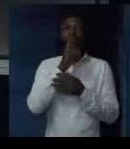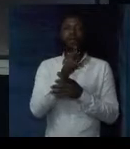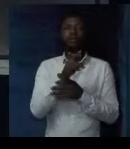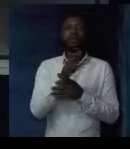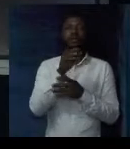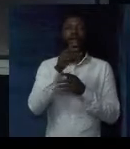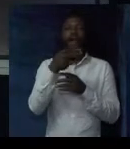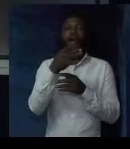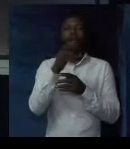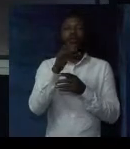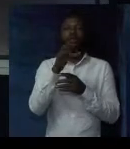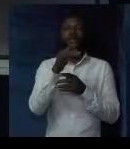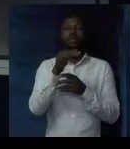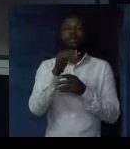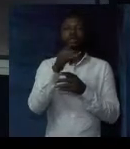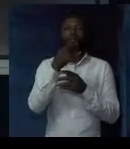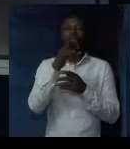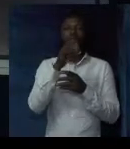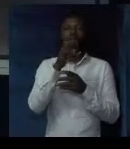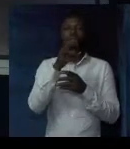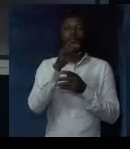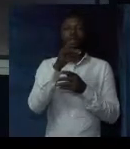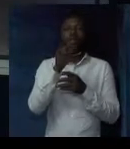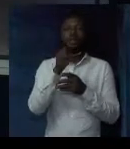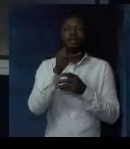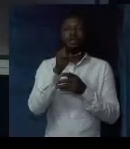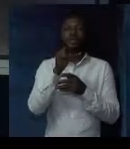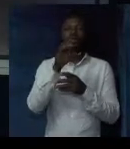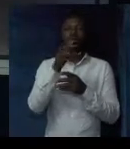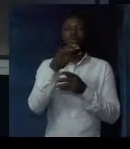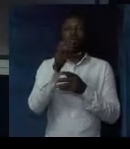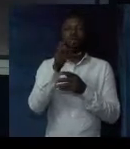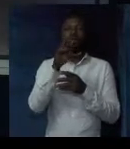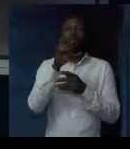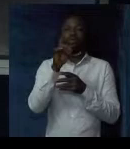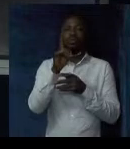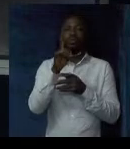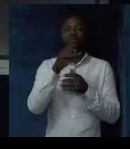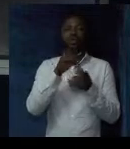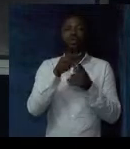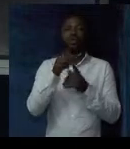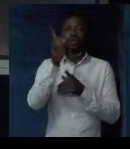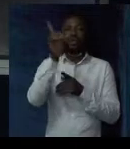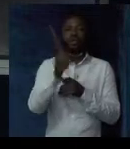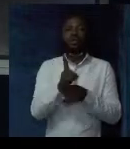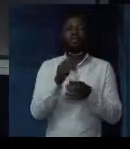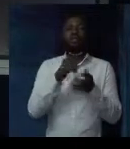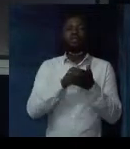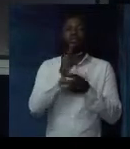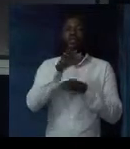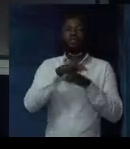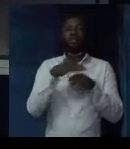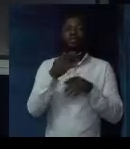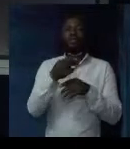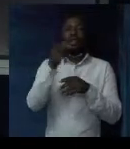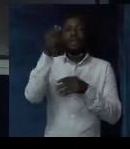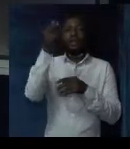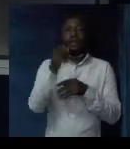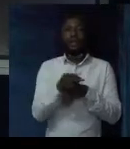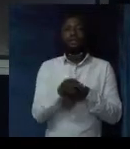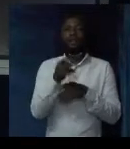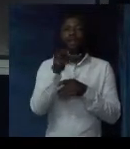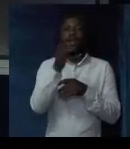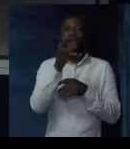hypotenuse, transversal, chord, or diagonal. I believe you've selected your answer. It is called the